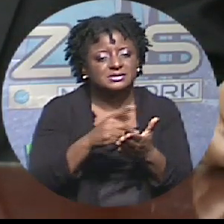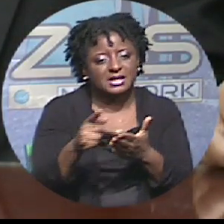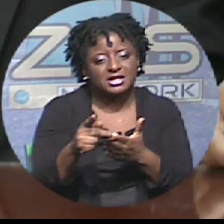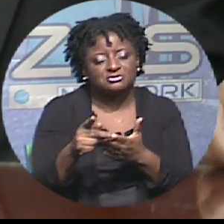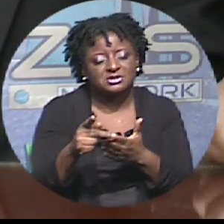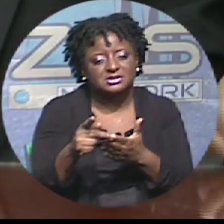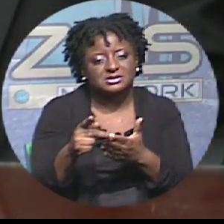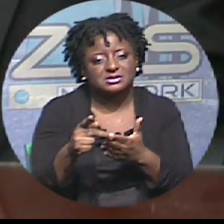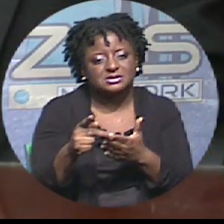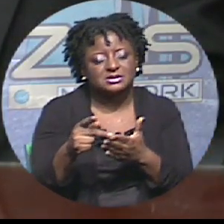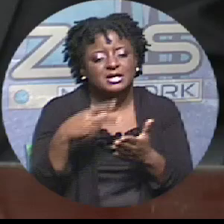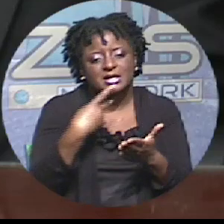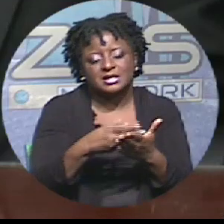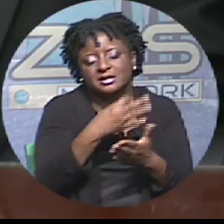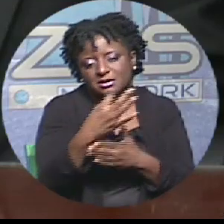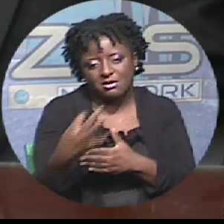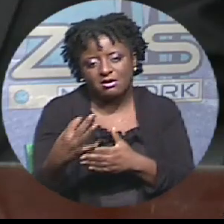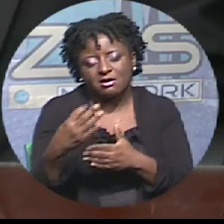severance pay,